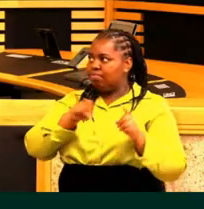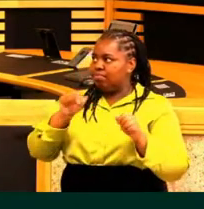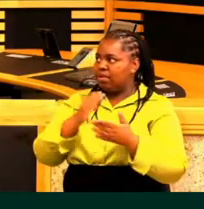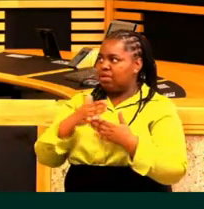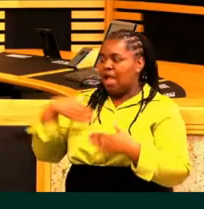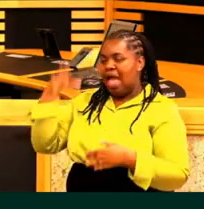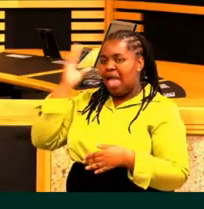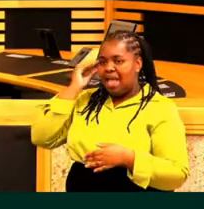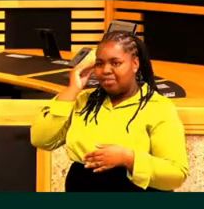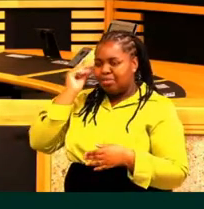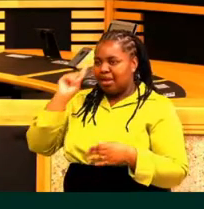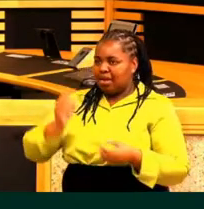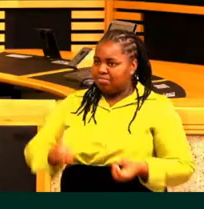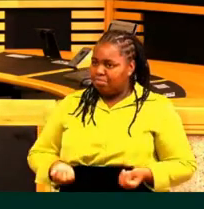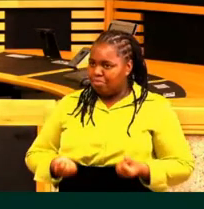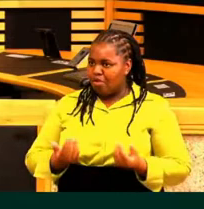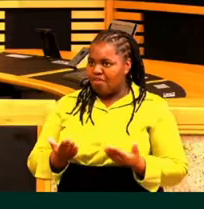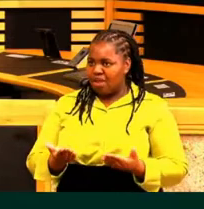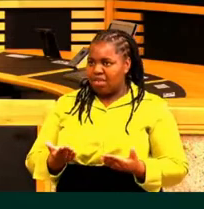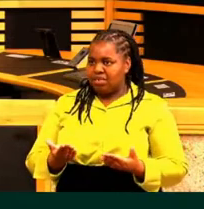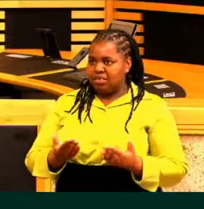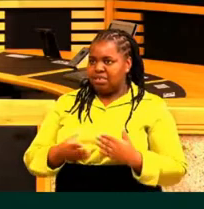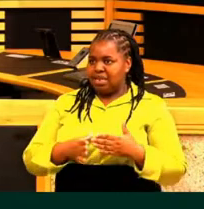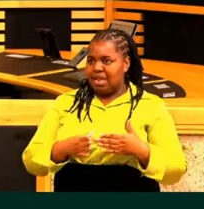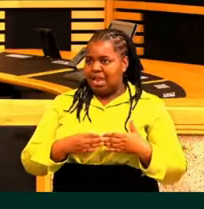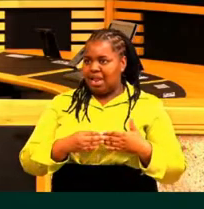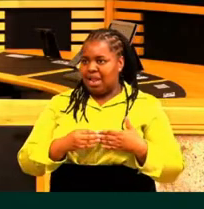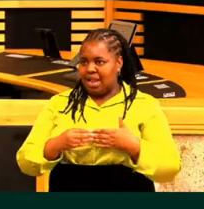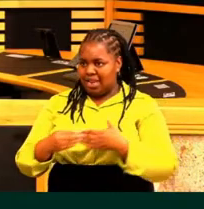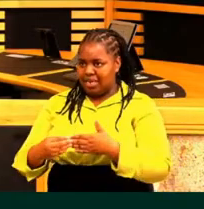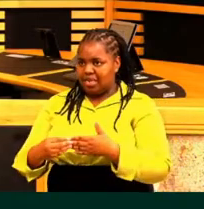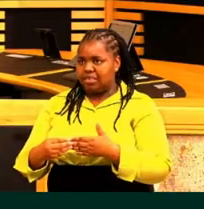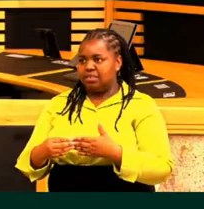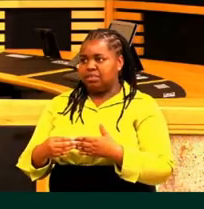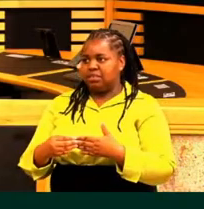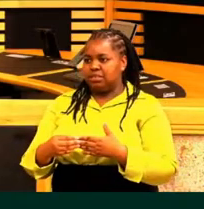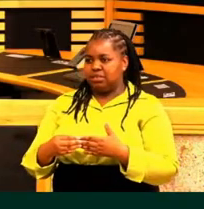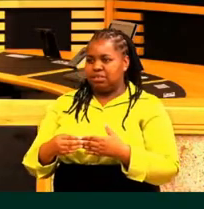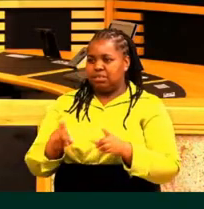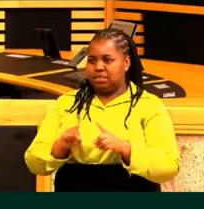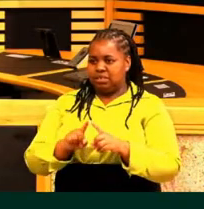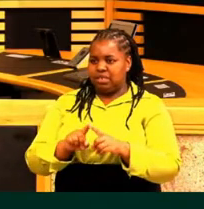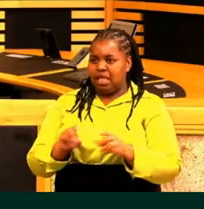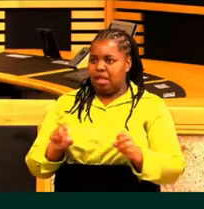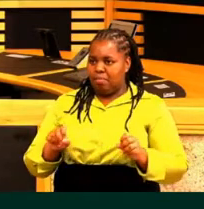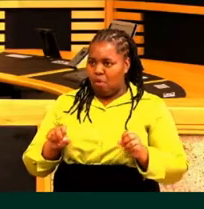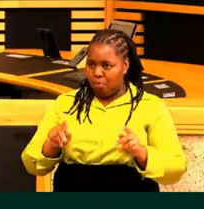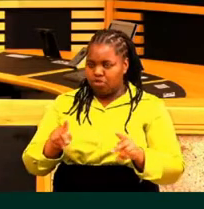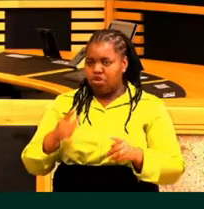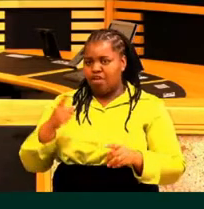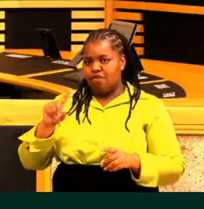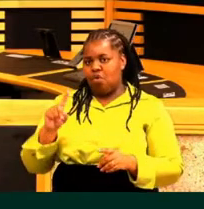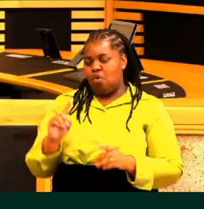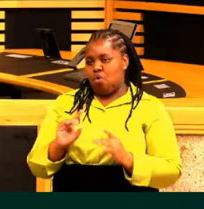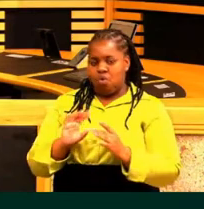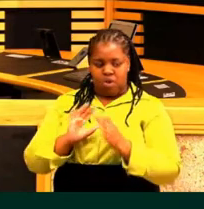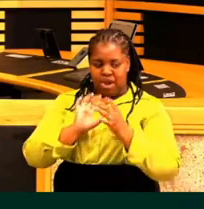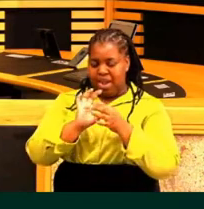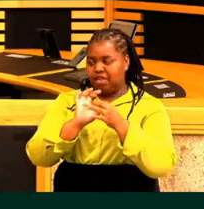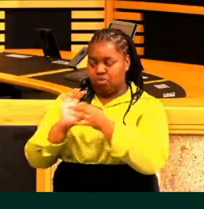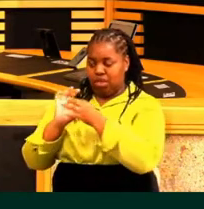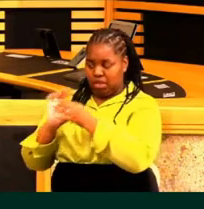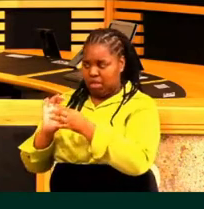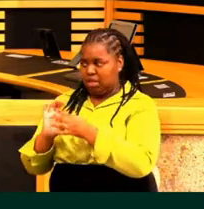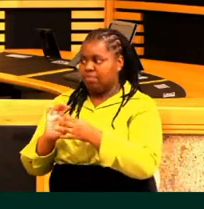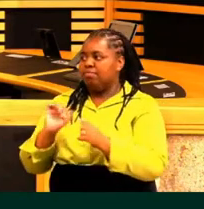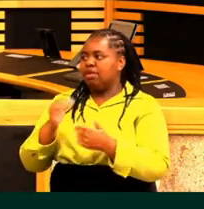who can provide provide guidance to and support and opportunity opportunities for networking to